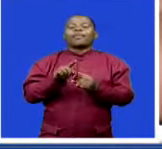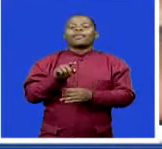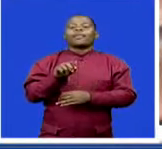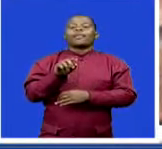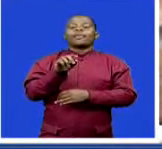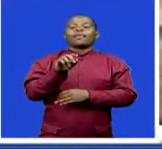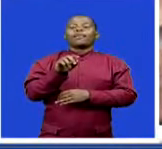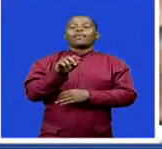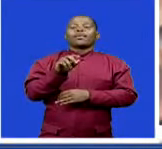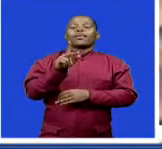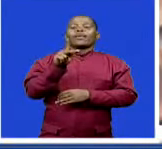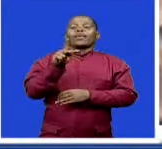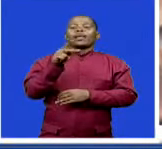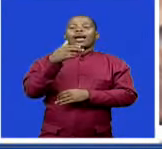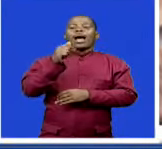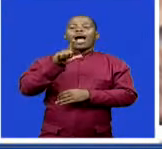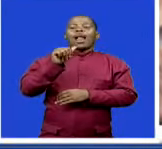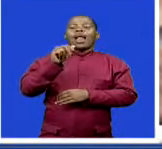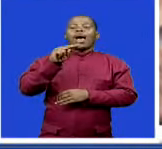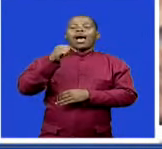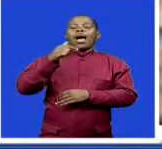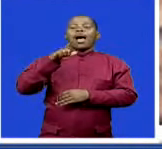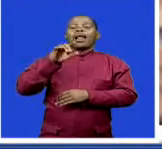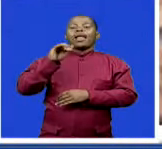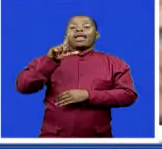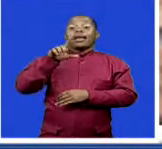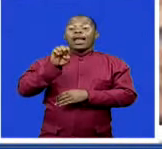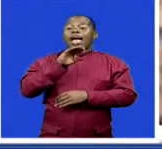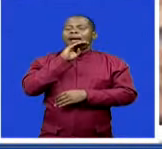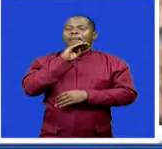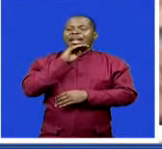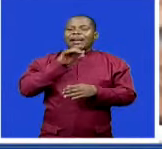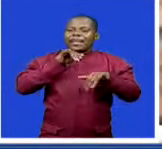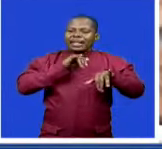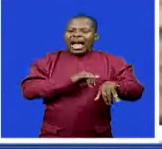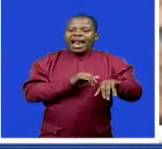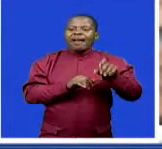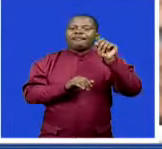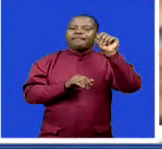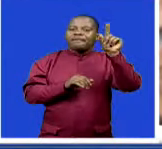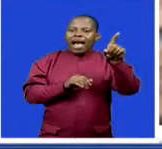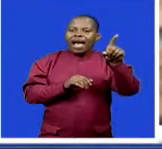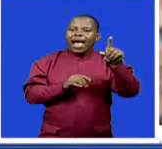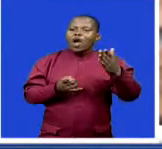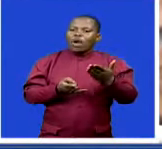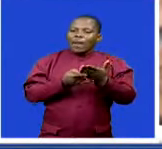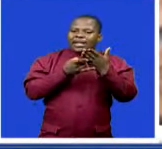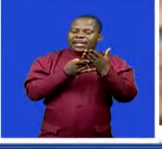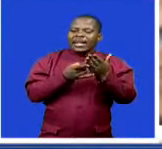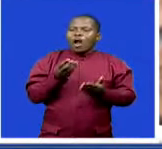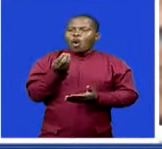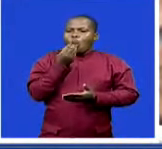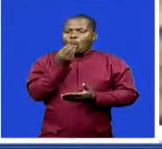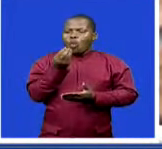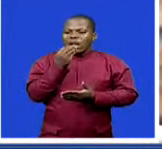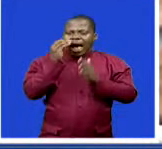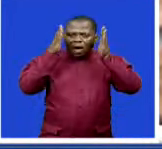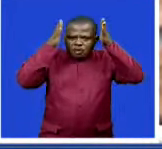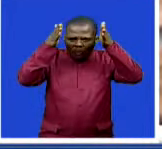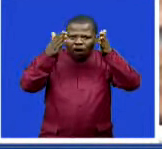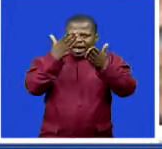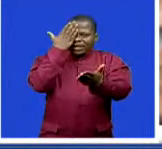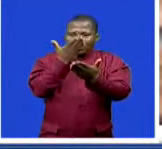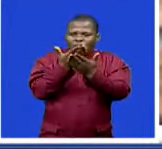as they walk long distances to and from school. She says it is very sad that mostly these